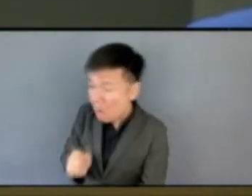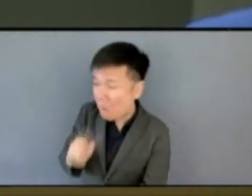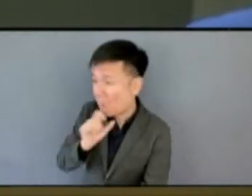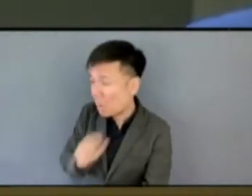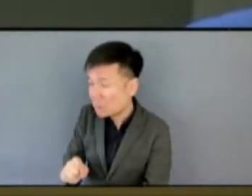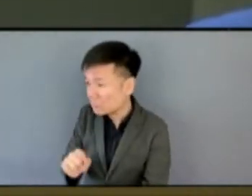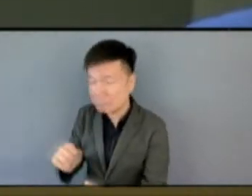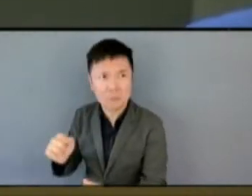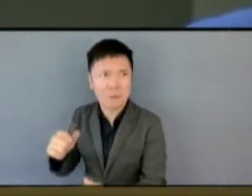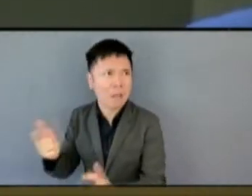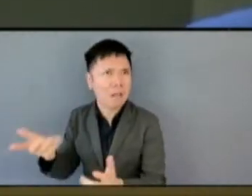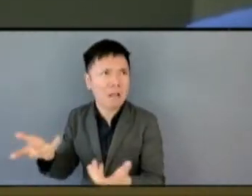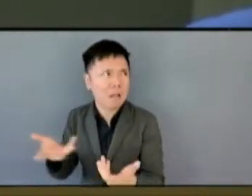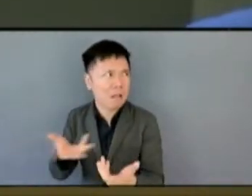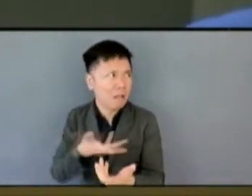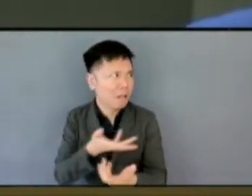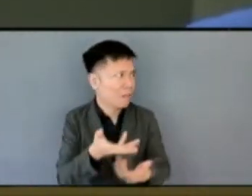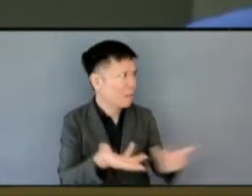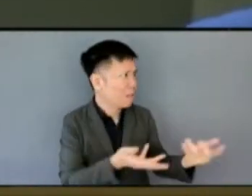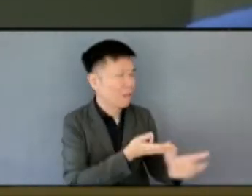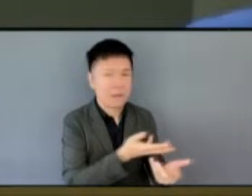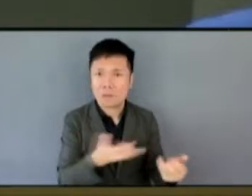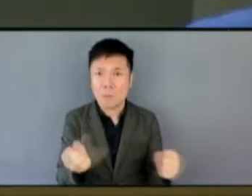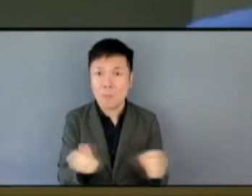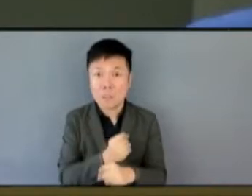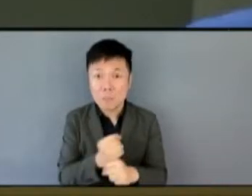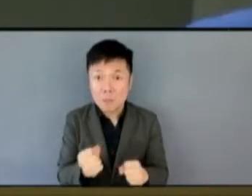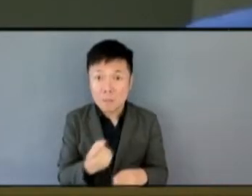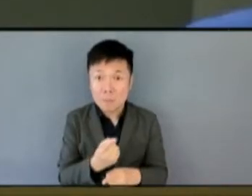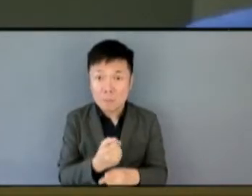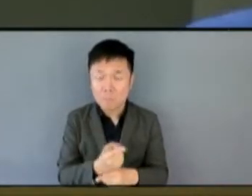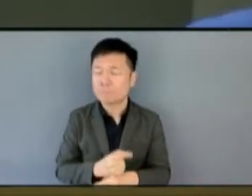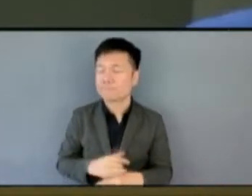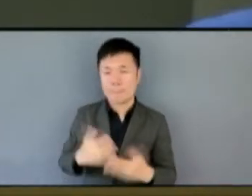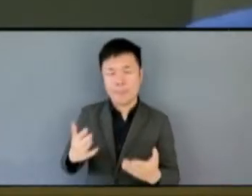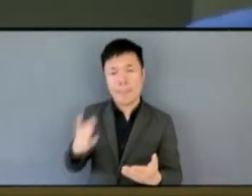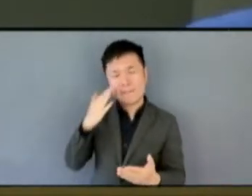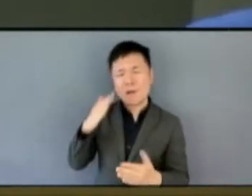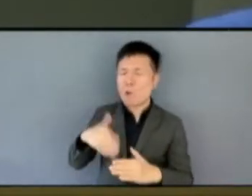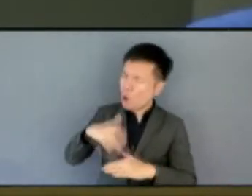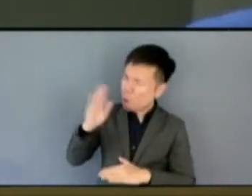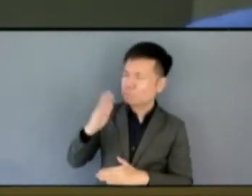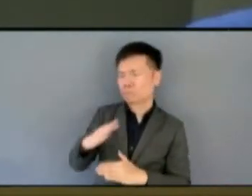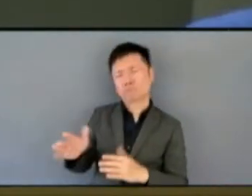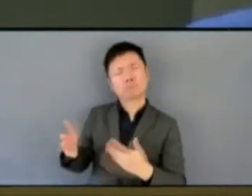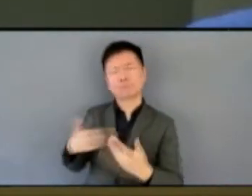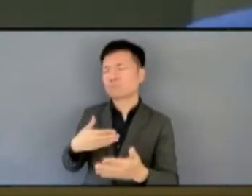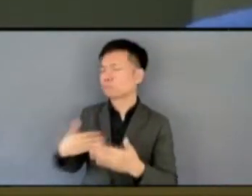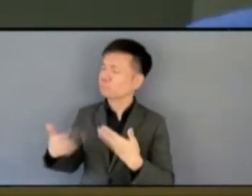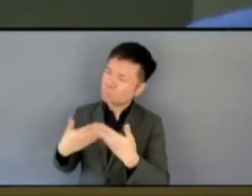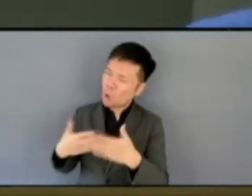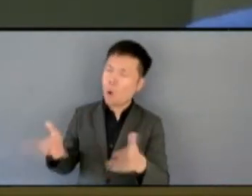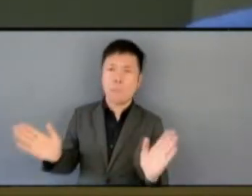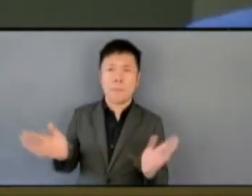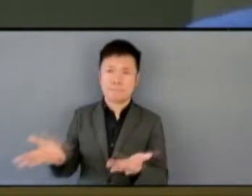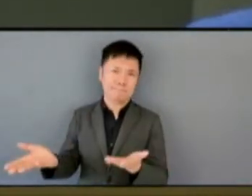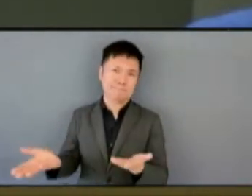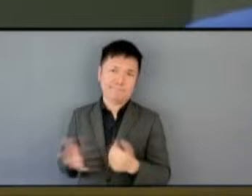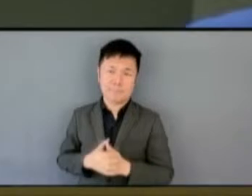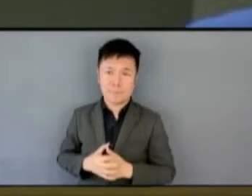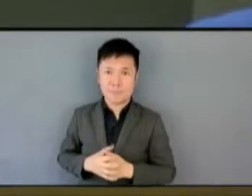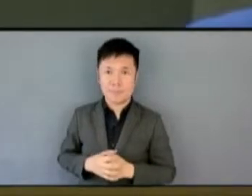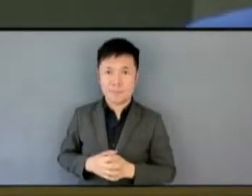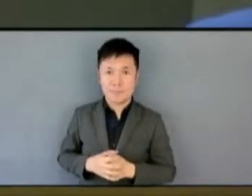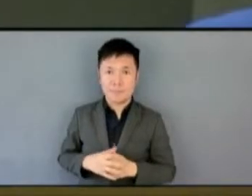must enable all persons, regardless of age and gender, to live independently in the community, as this is fundamental